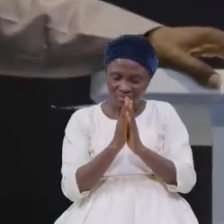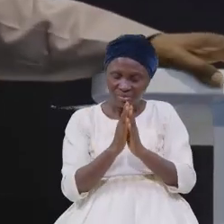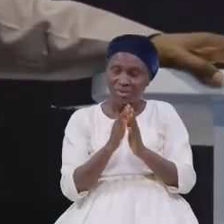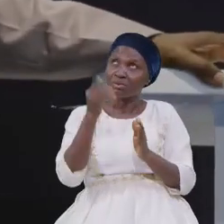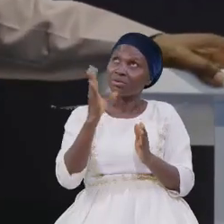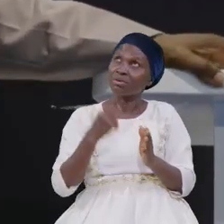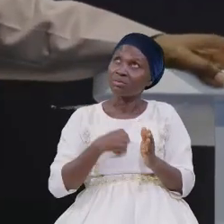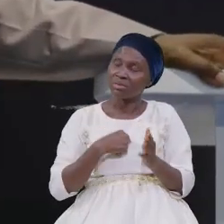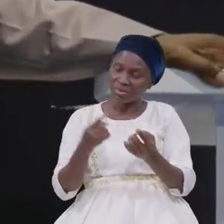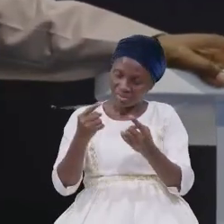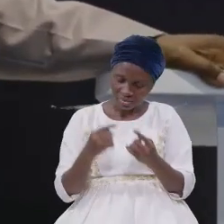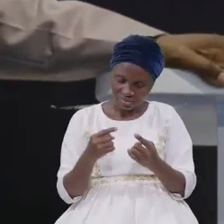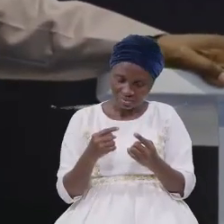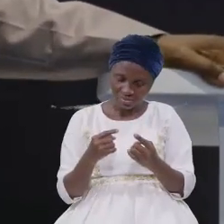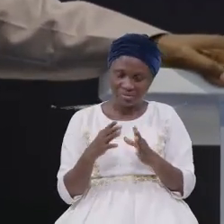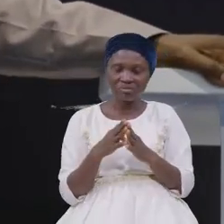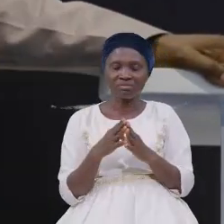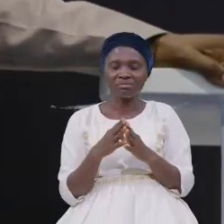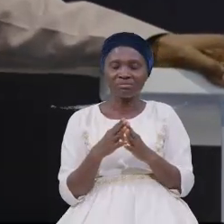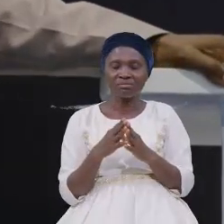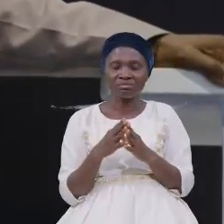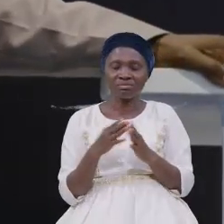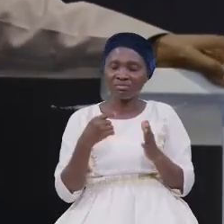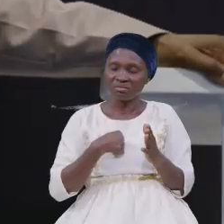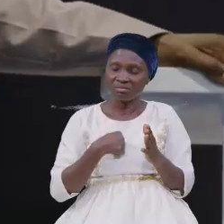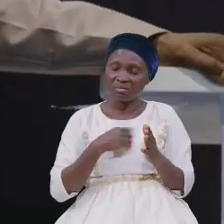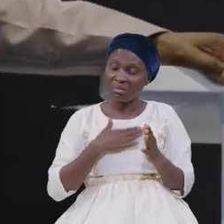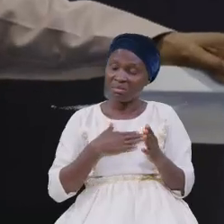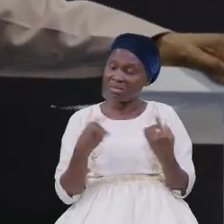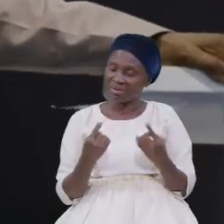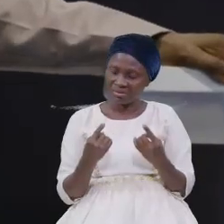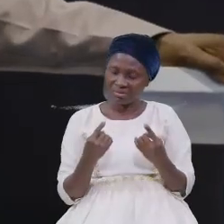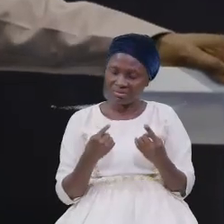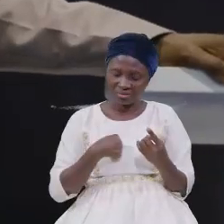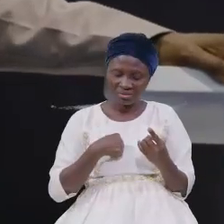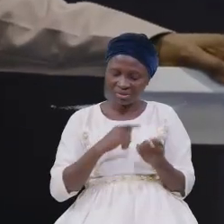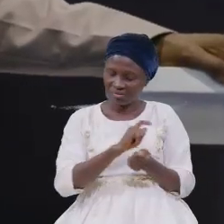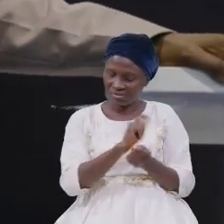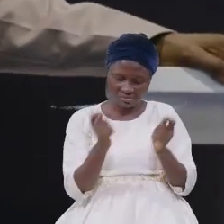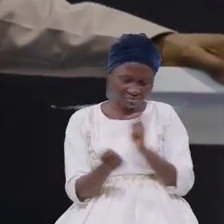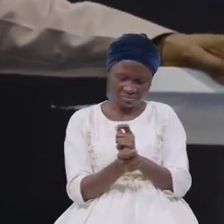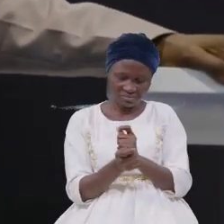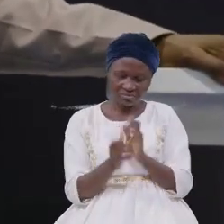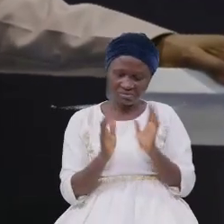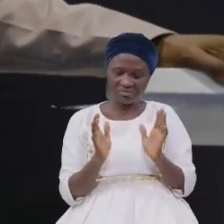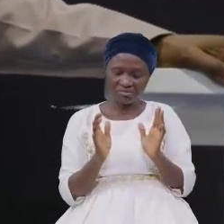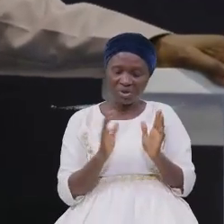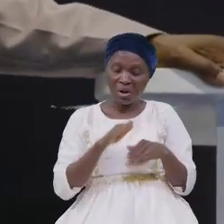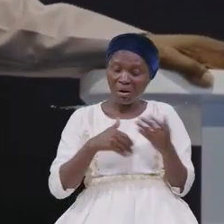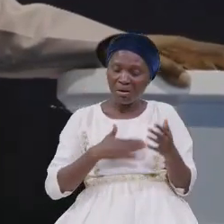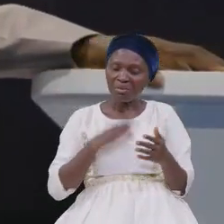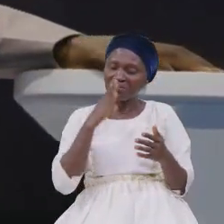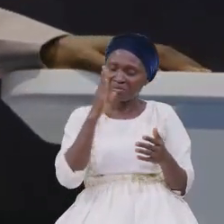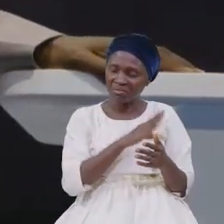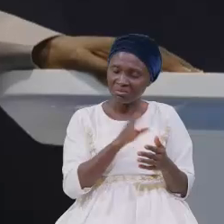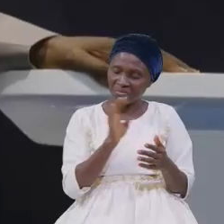my sin. I turn away from my evil. Now, oil and water do